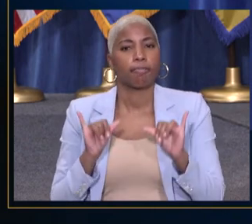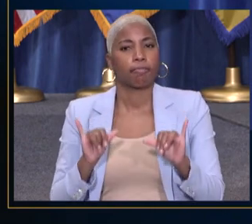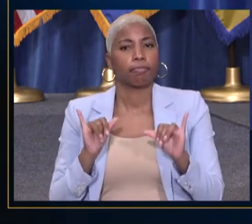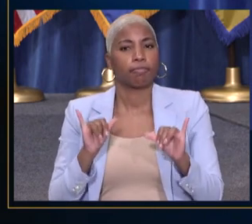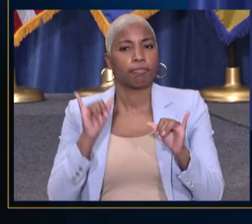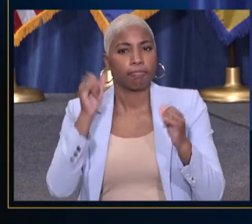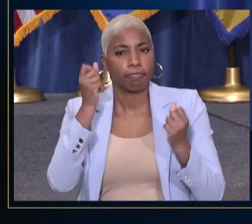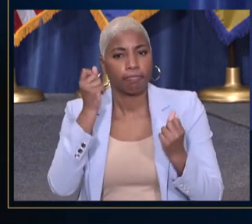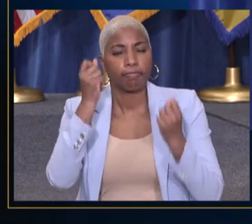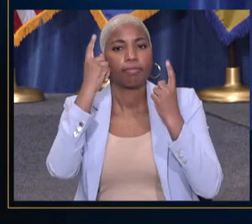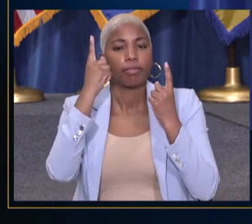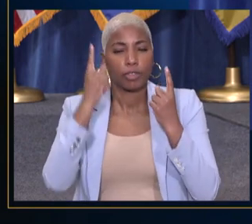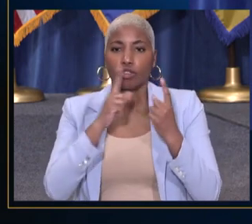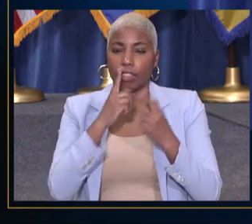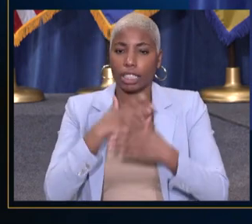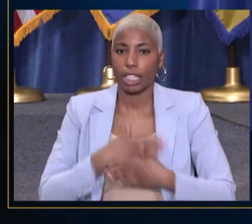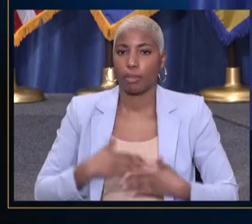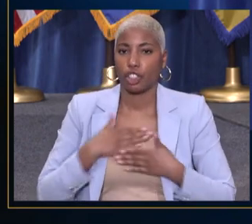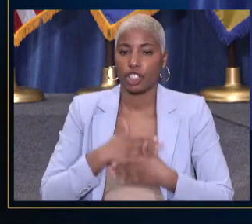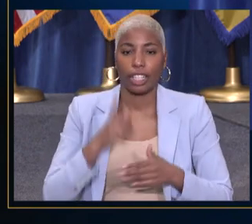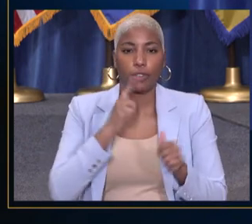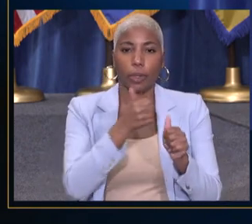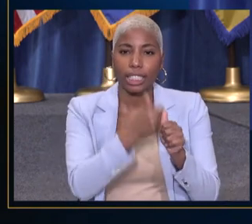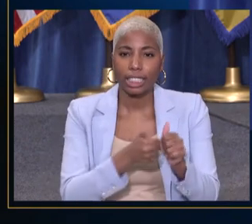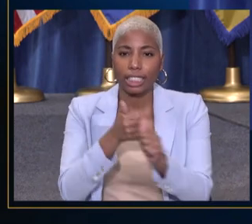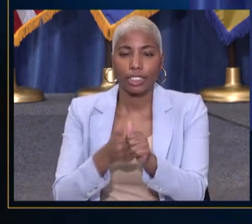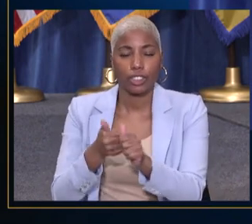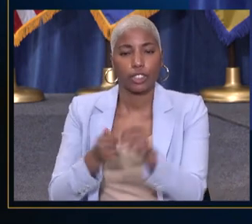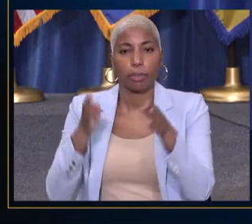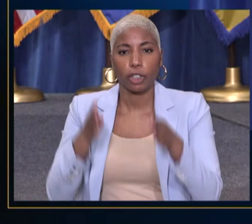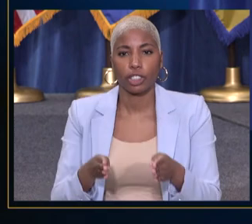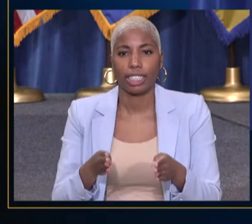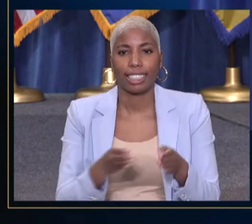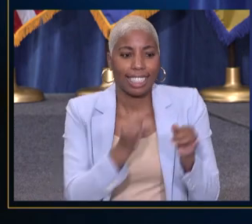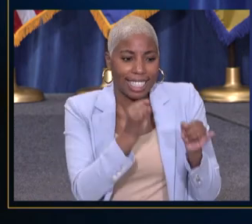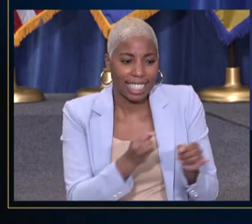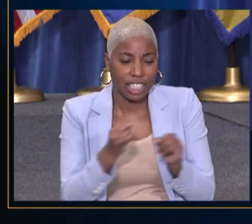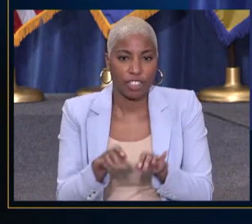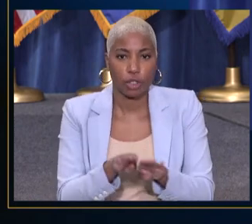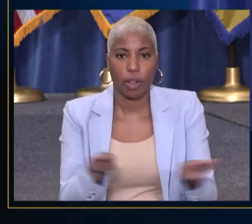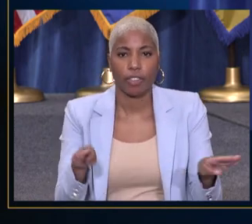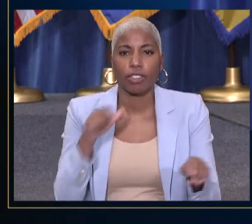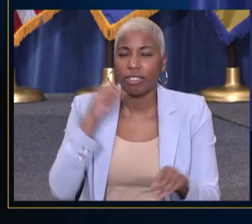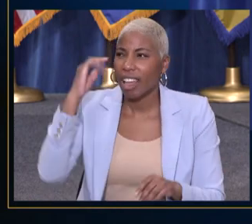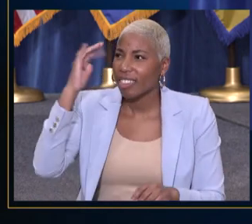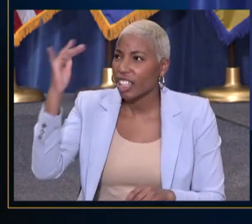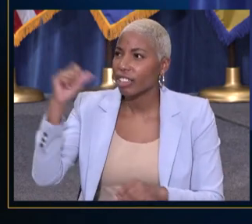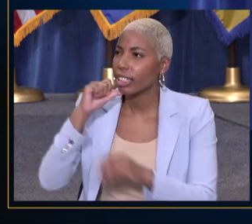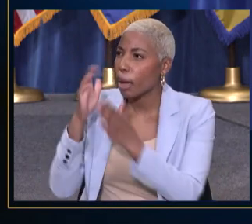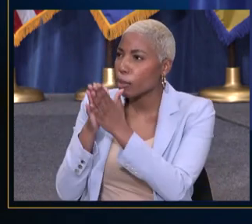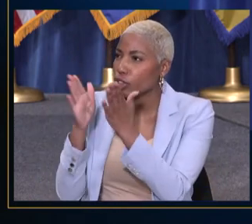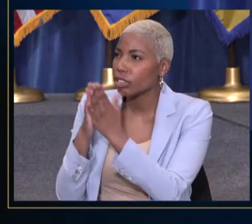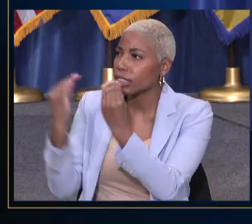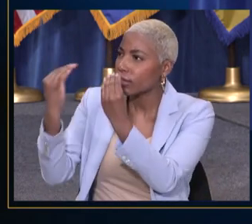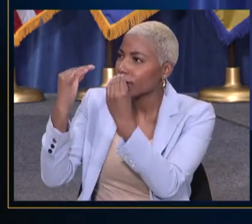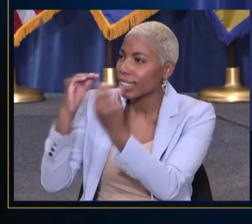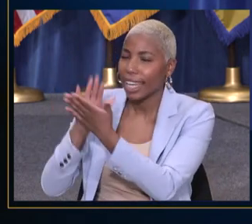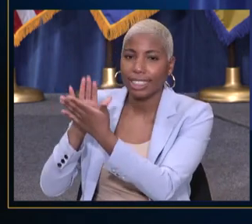appreciate just what it means to each person individually and what the impact it is on their health,